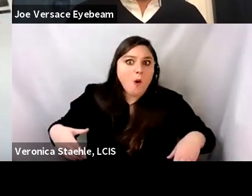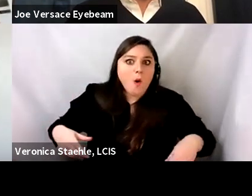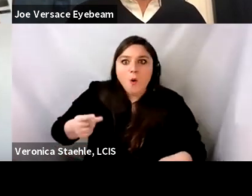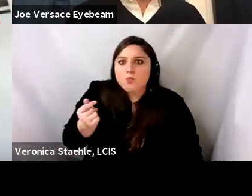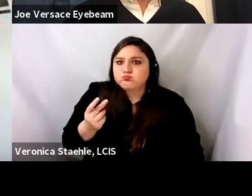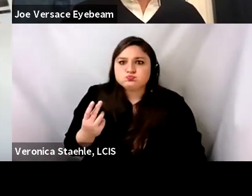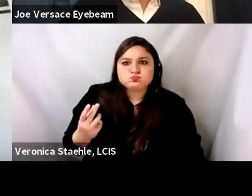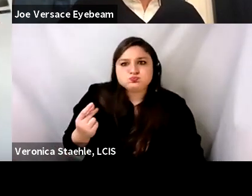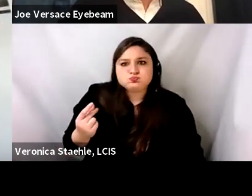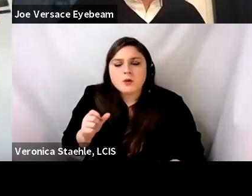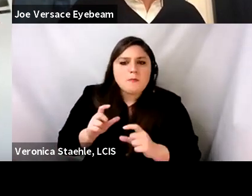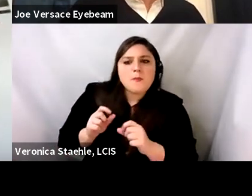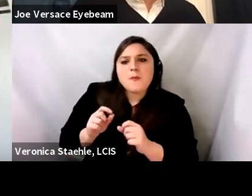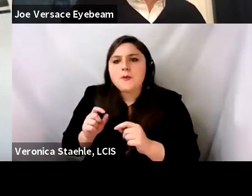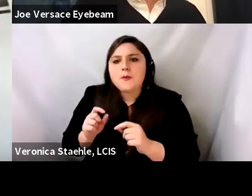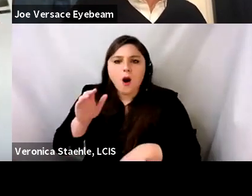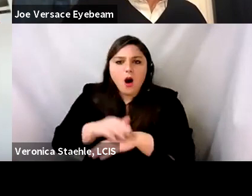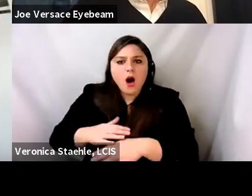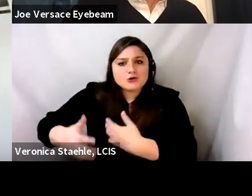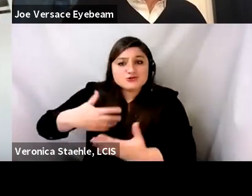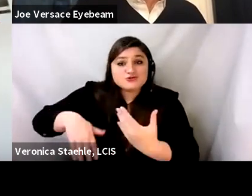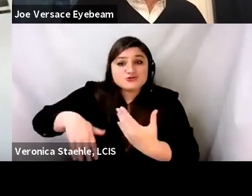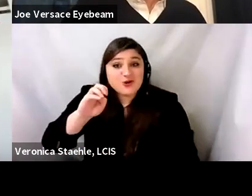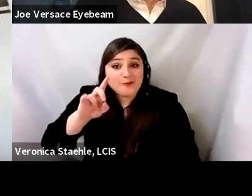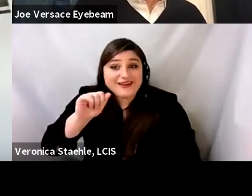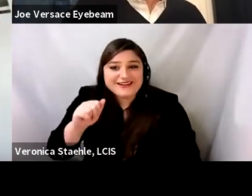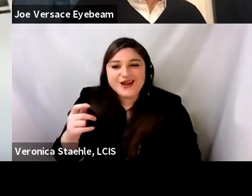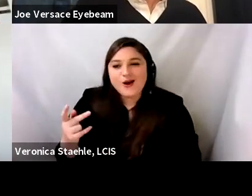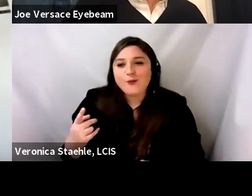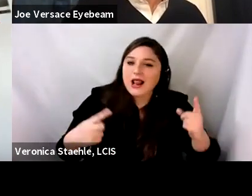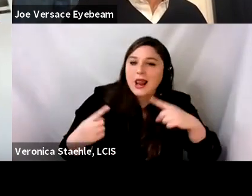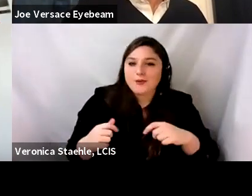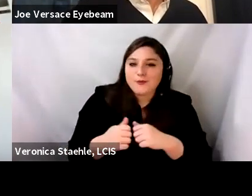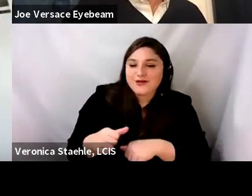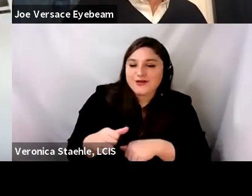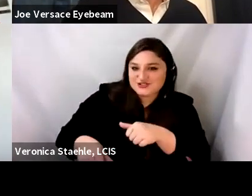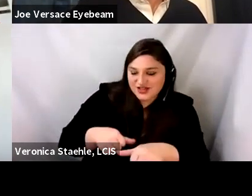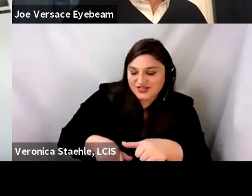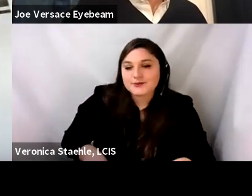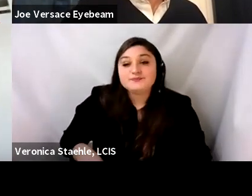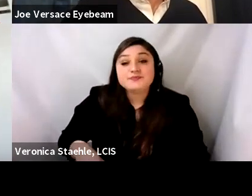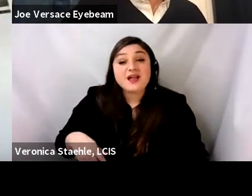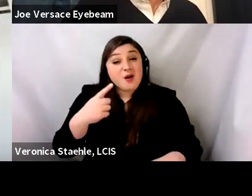collaboratively. And I really pushed the board to make